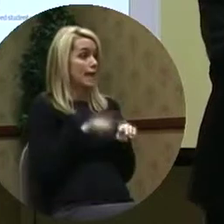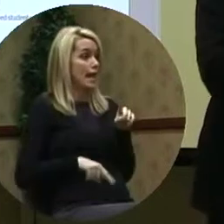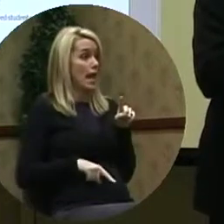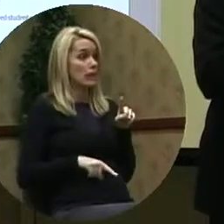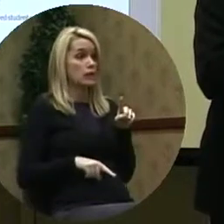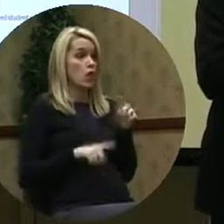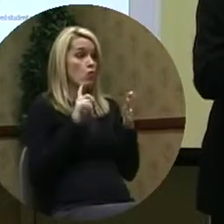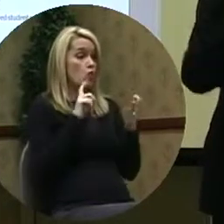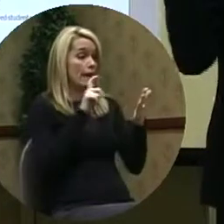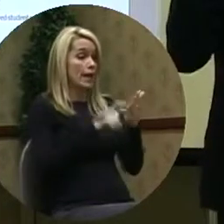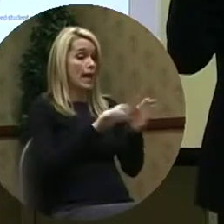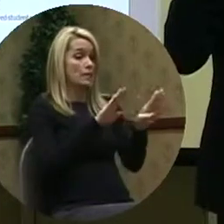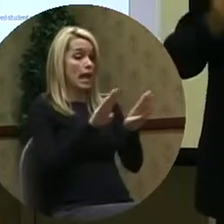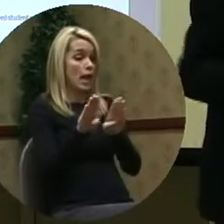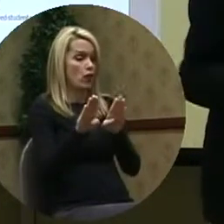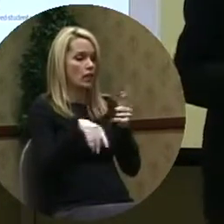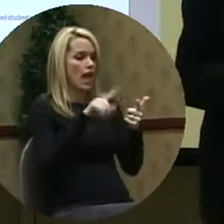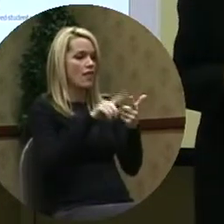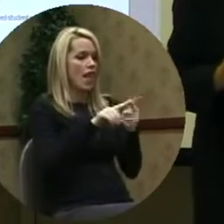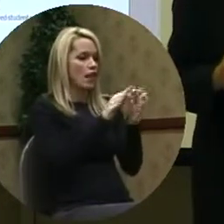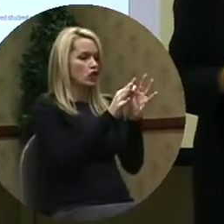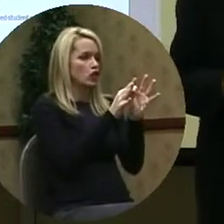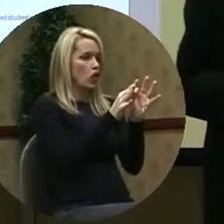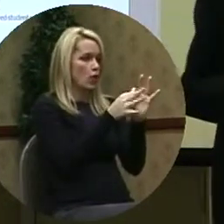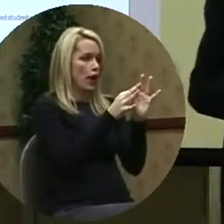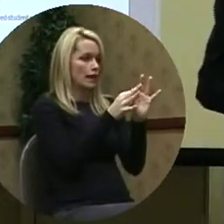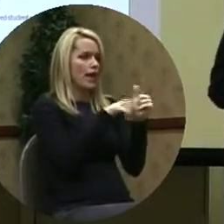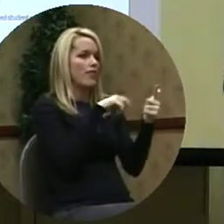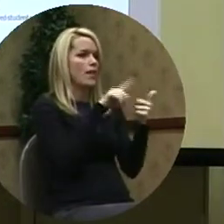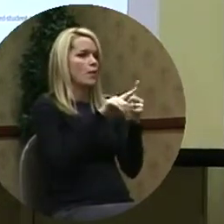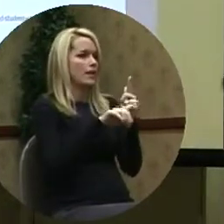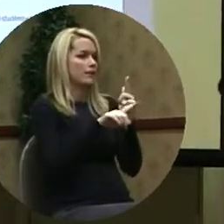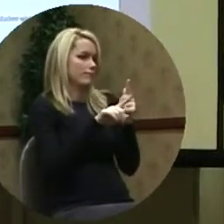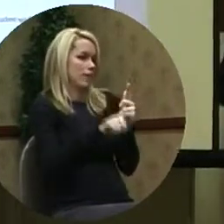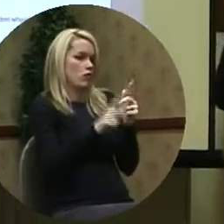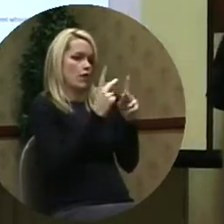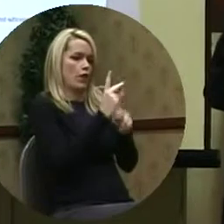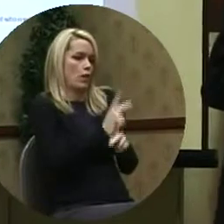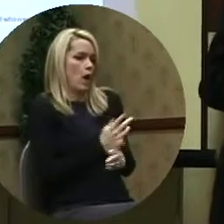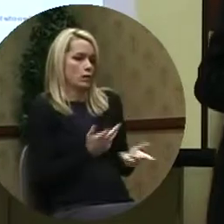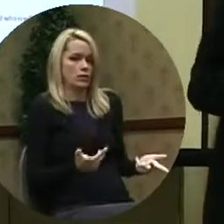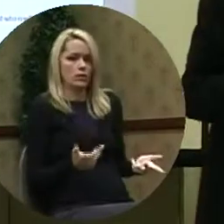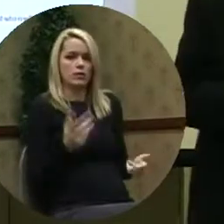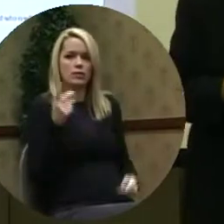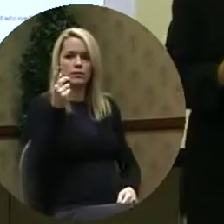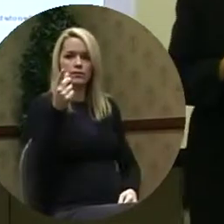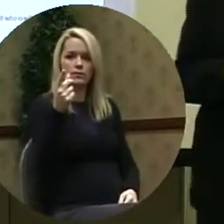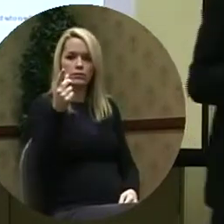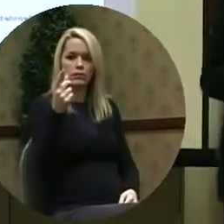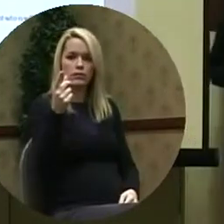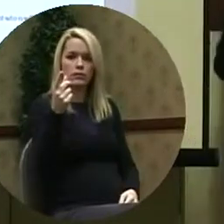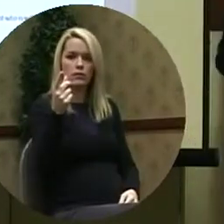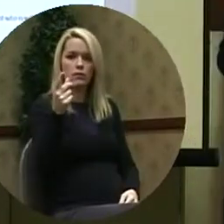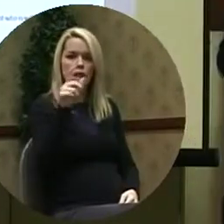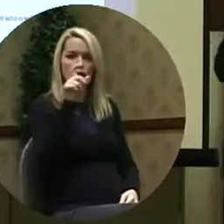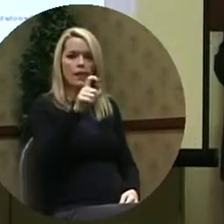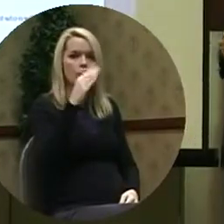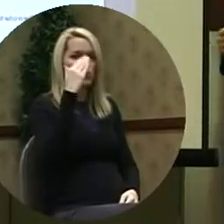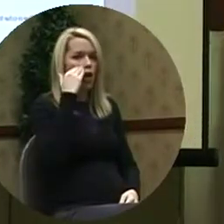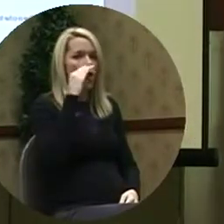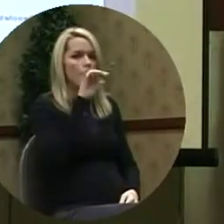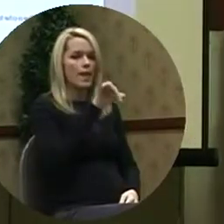of my interpreting job, then we need to look elsewhere for that. That's a good point. I want to know if the same one-on-one